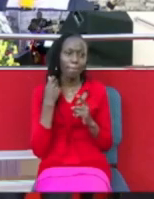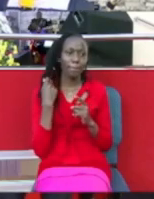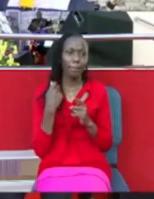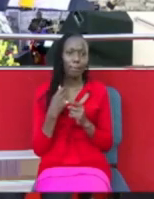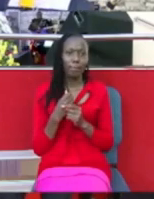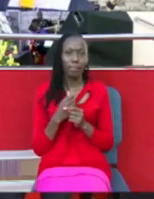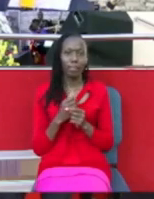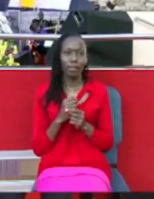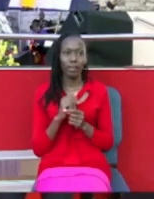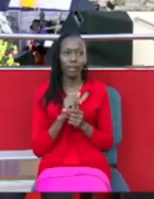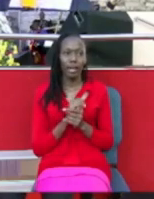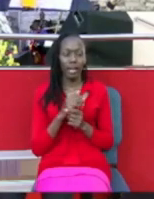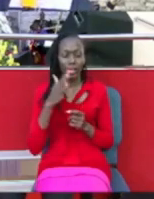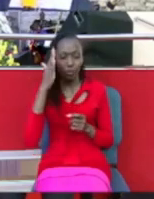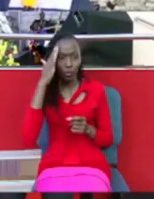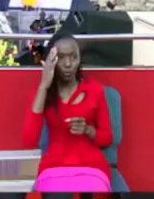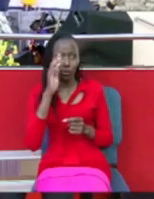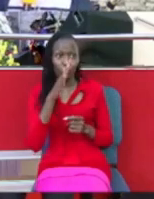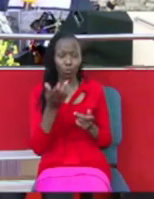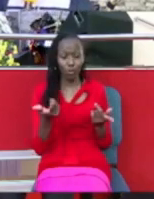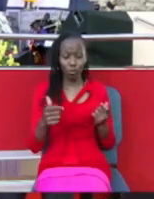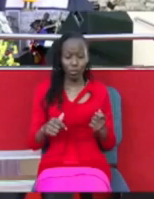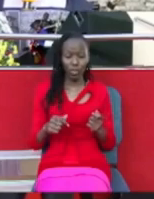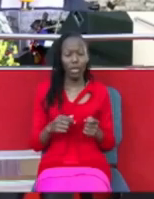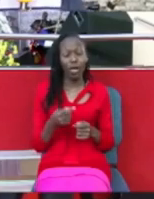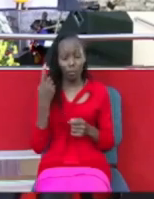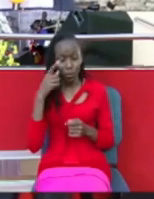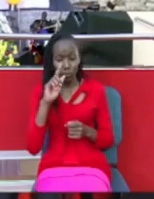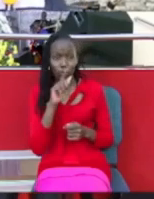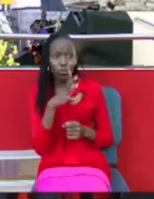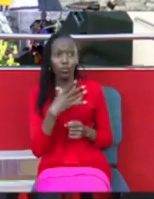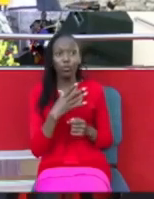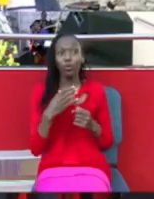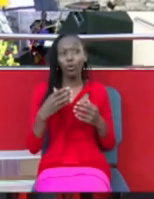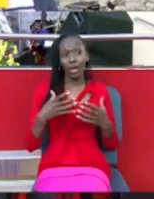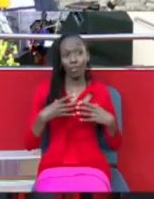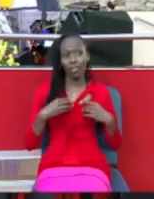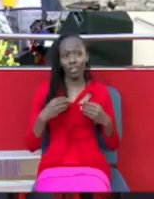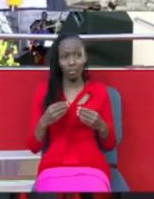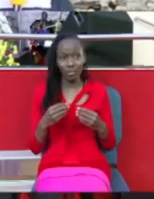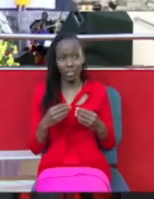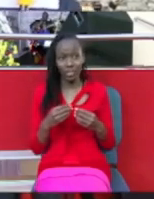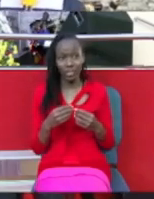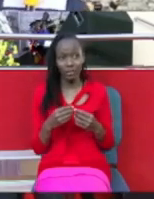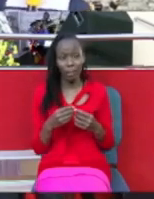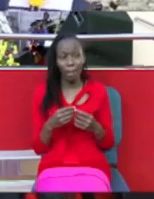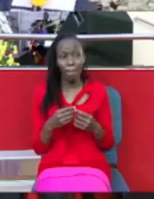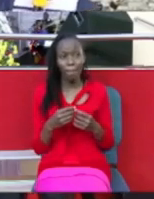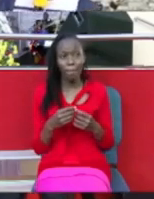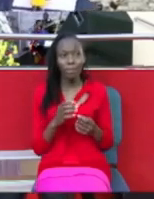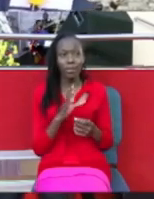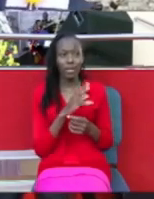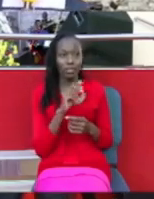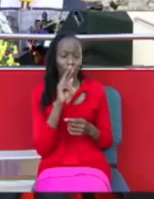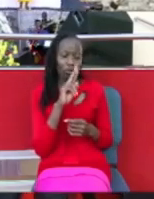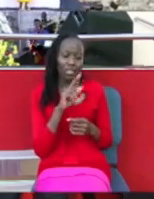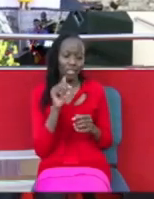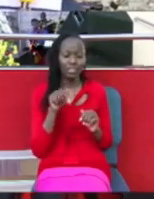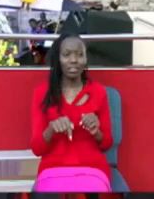And I'm sure you came here because you had an expectation. And you are in the right